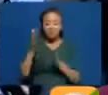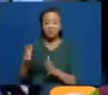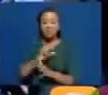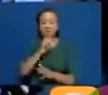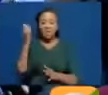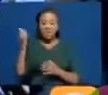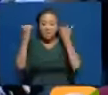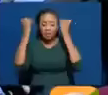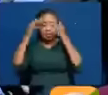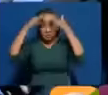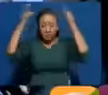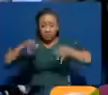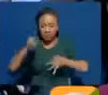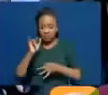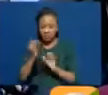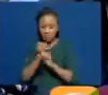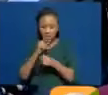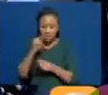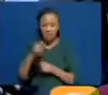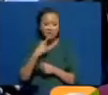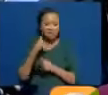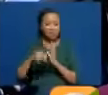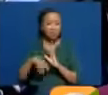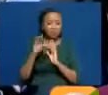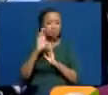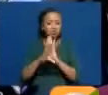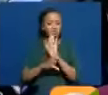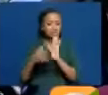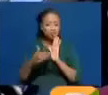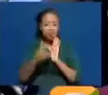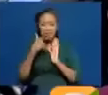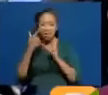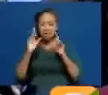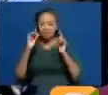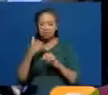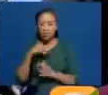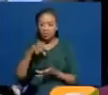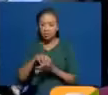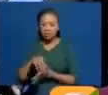conflict on the constitutionality of the office of the CAS. So we are going to